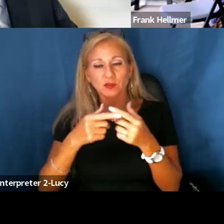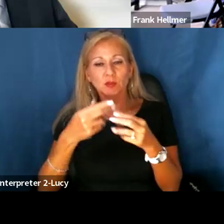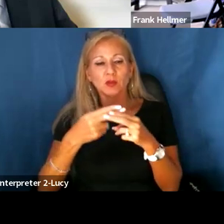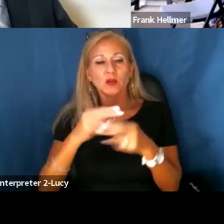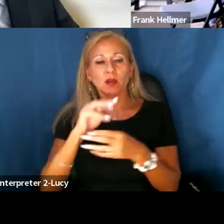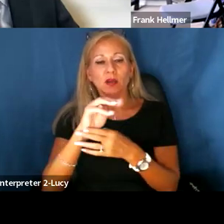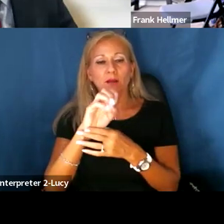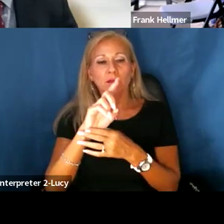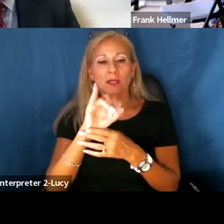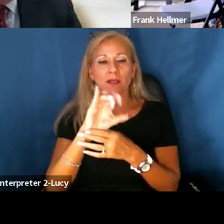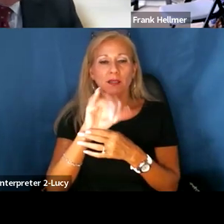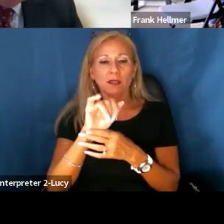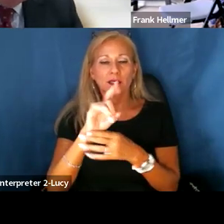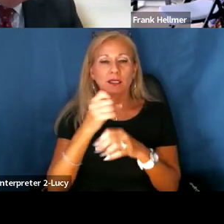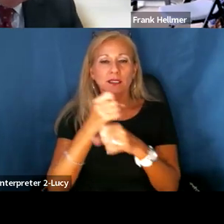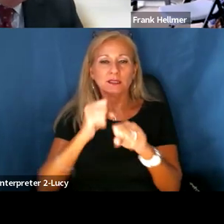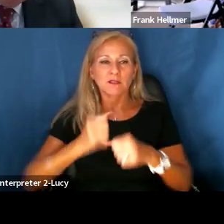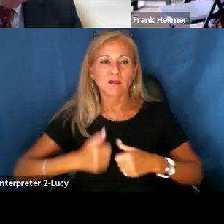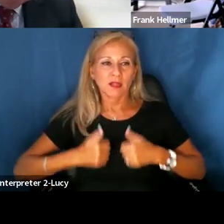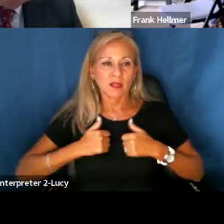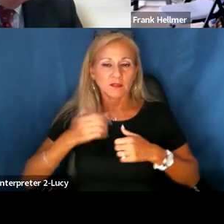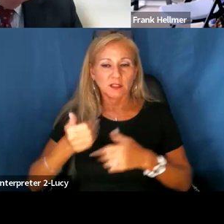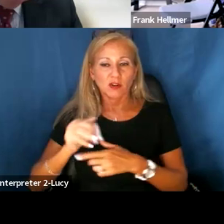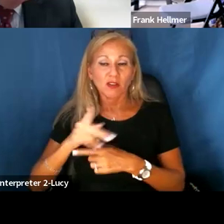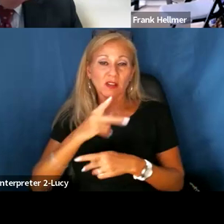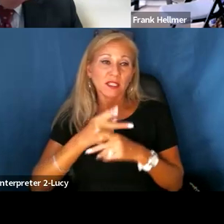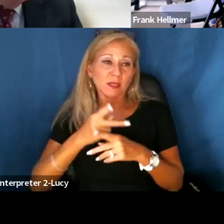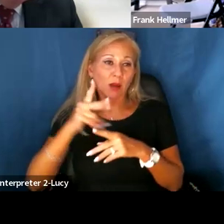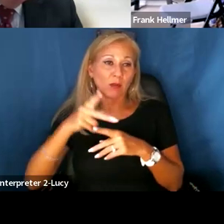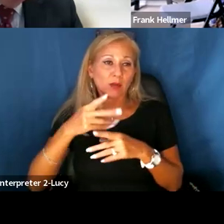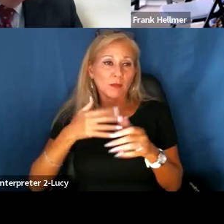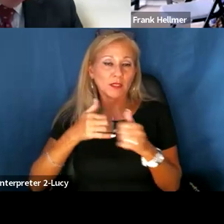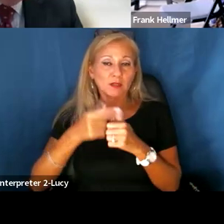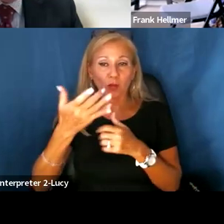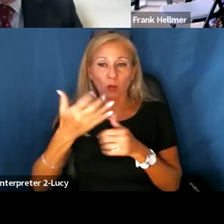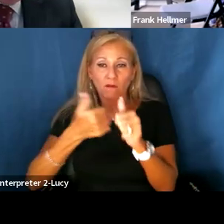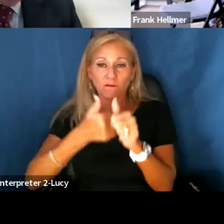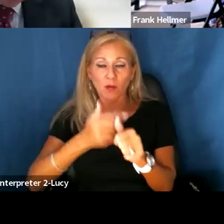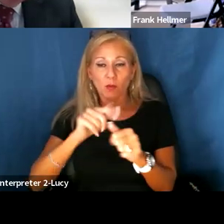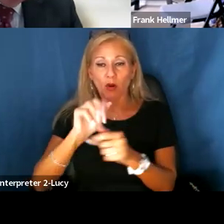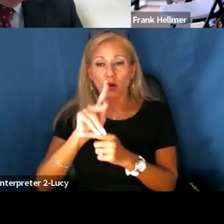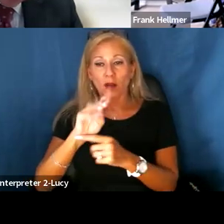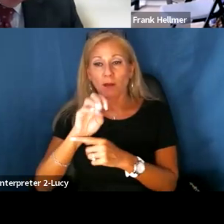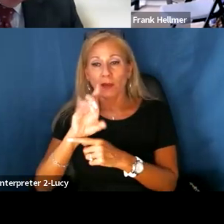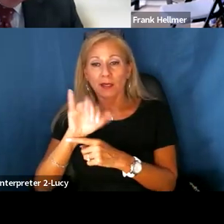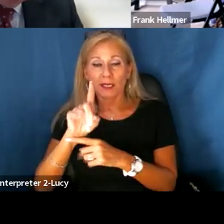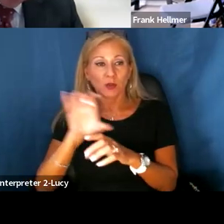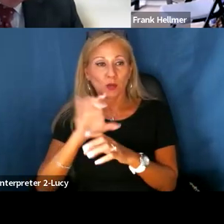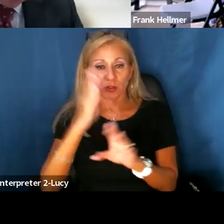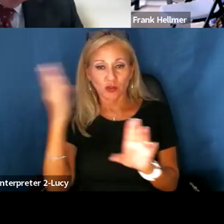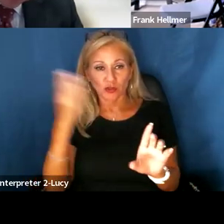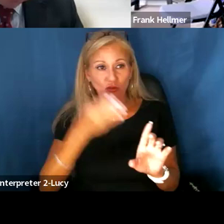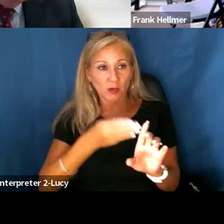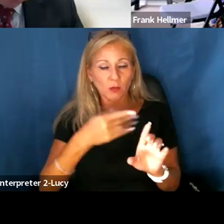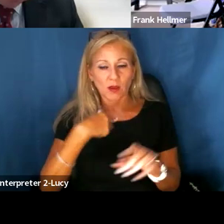Medicaid Saves Lives here in Arkansas, and they keep up pretty well. If you want to follow what Arkansas Medicaid is doing directly, we